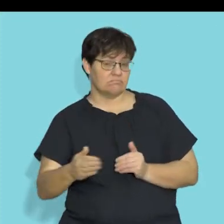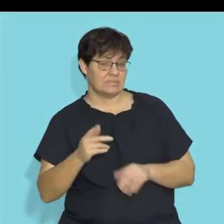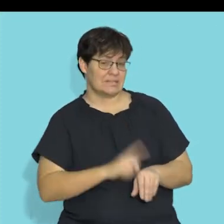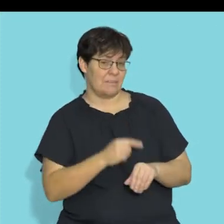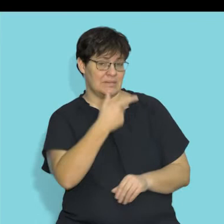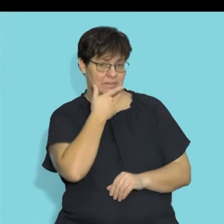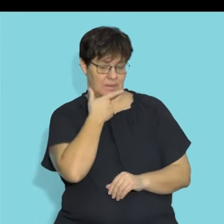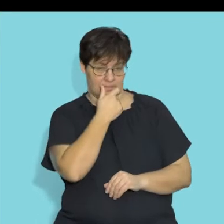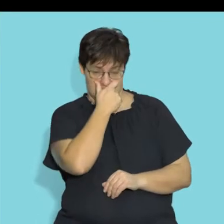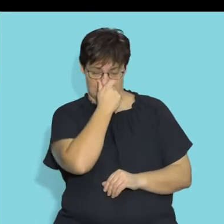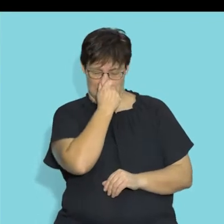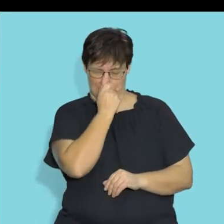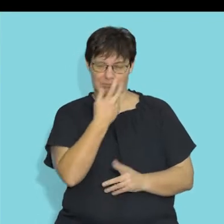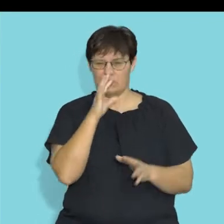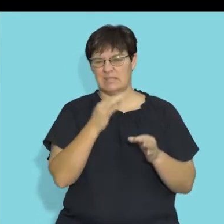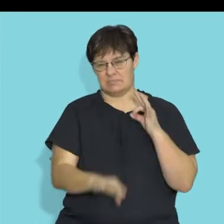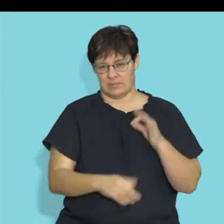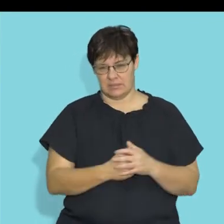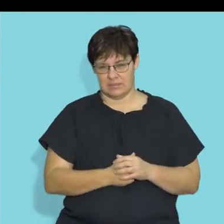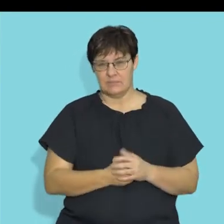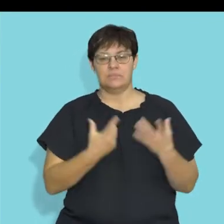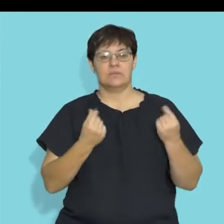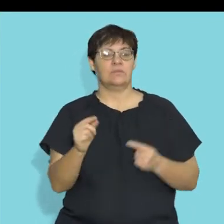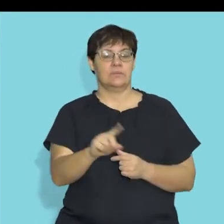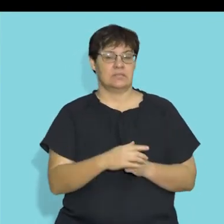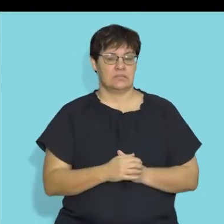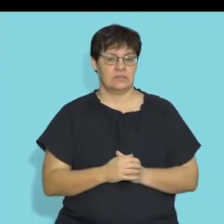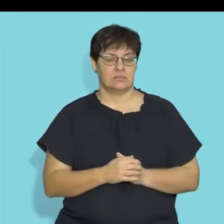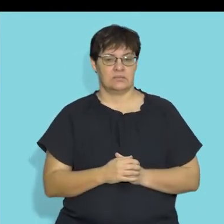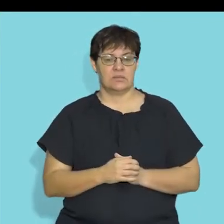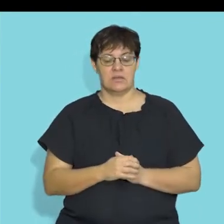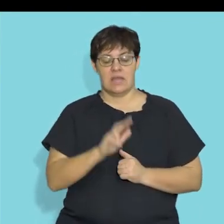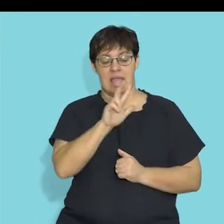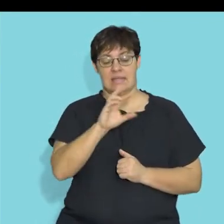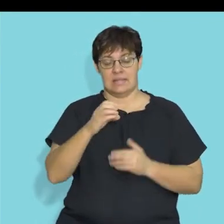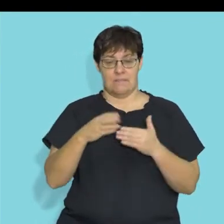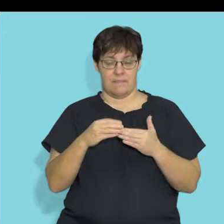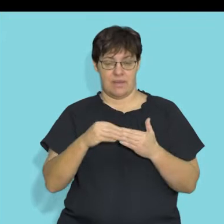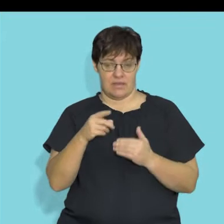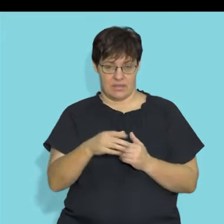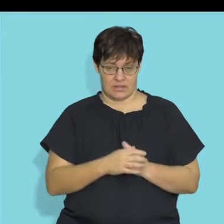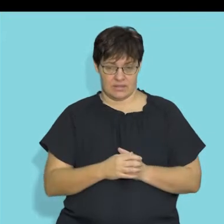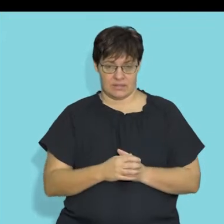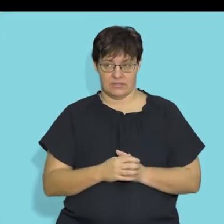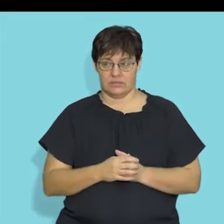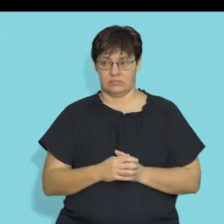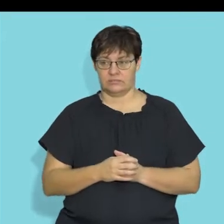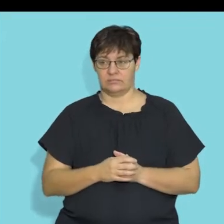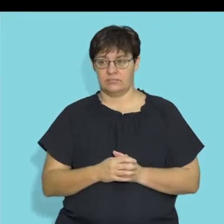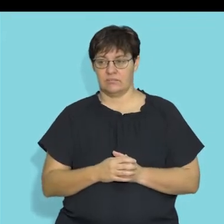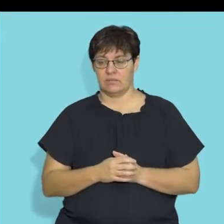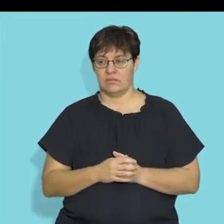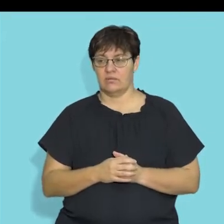25% during December. Okay, so very simple. What we're going to do here is we'll take the 80 members,